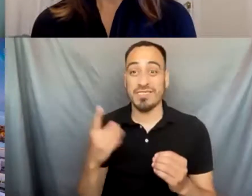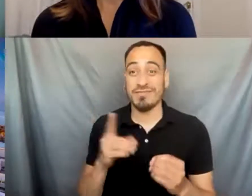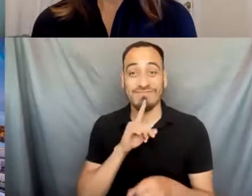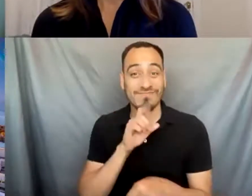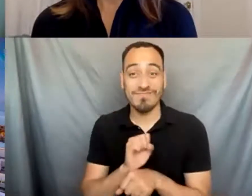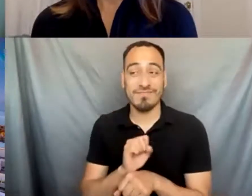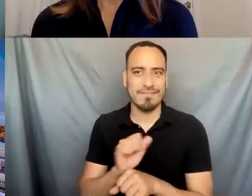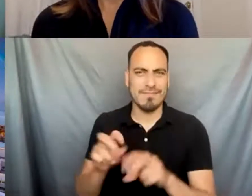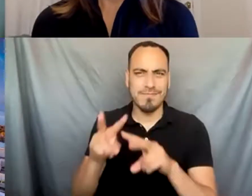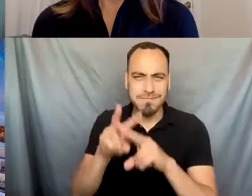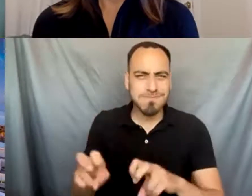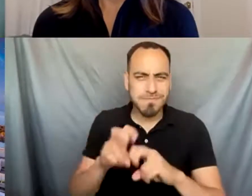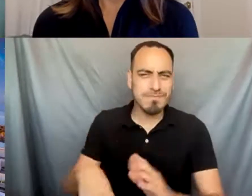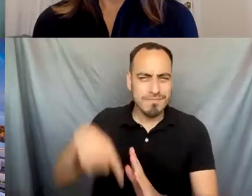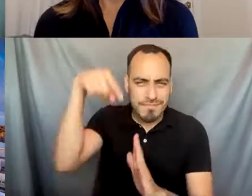the